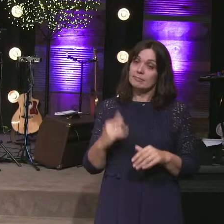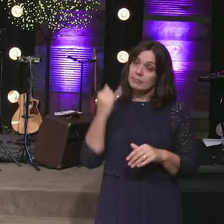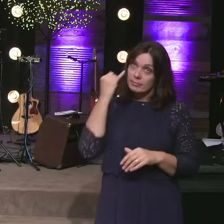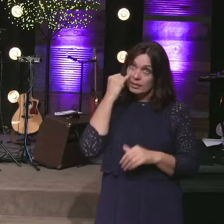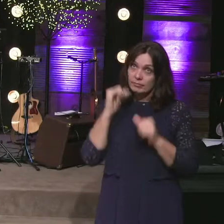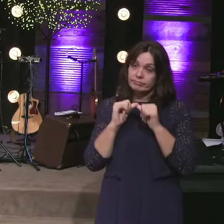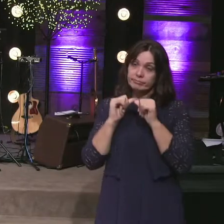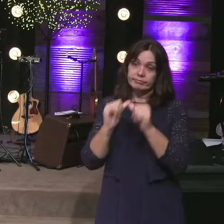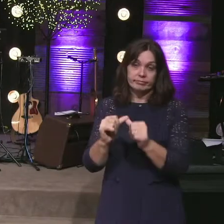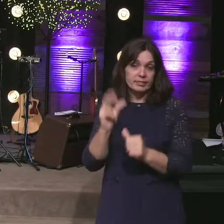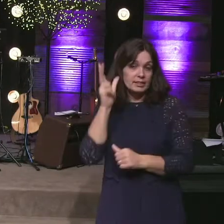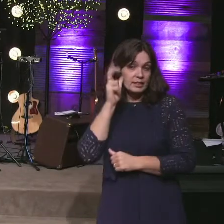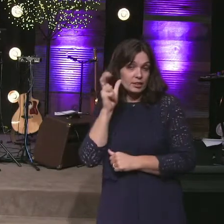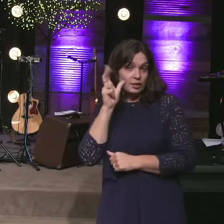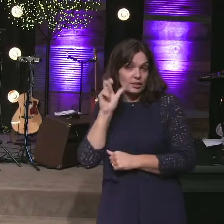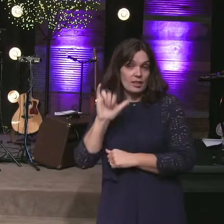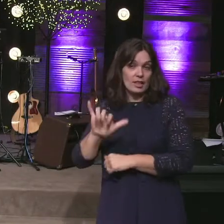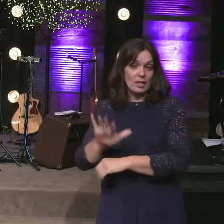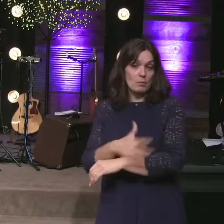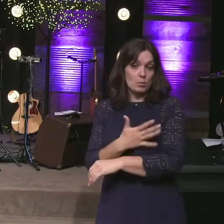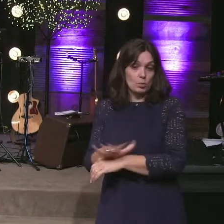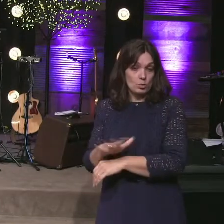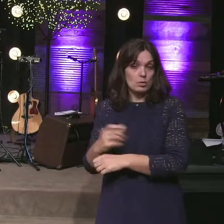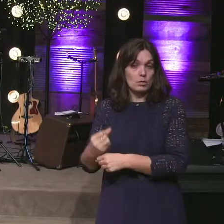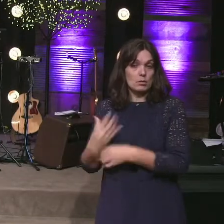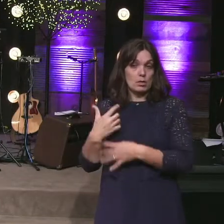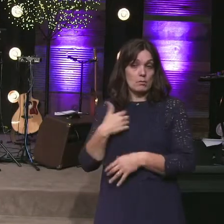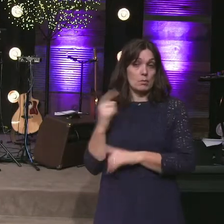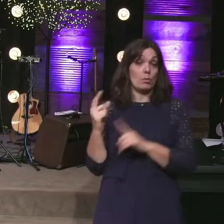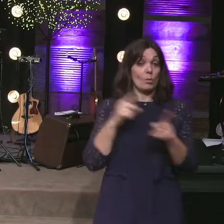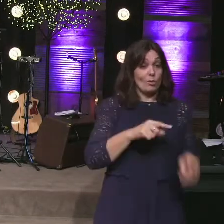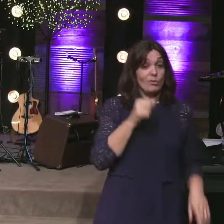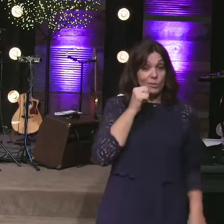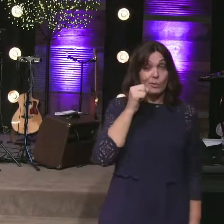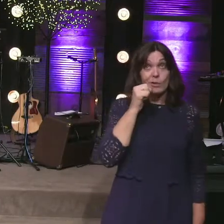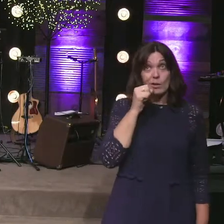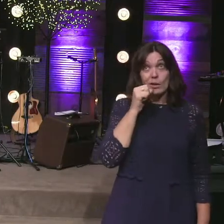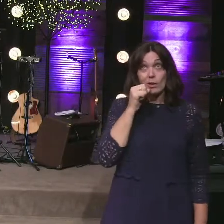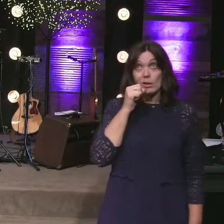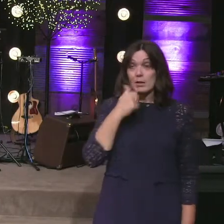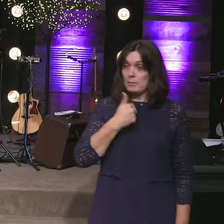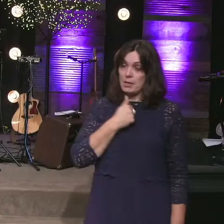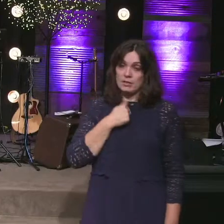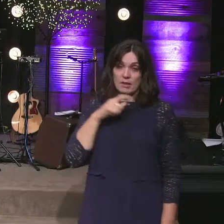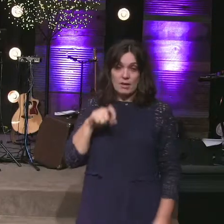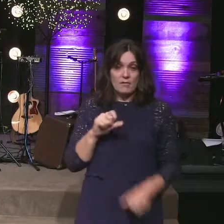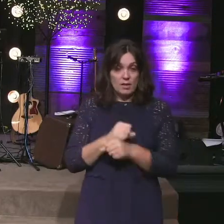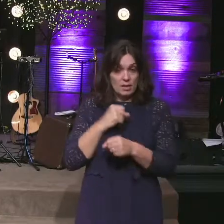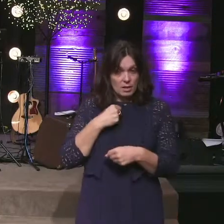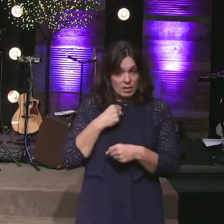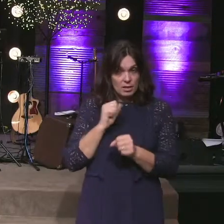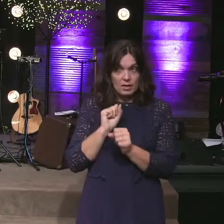music would drive me right to the bar. I'd have to get the blender out and make some margaritas.